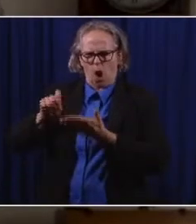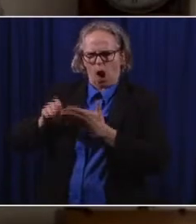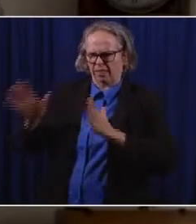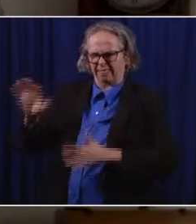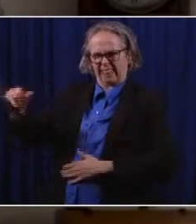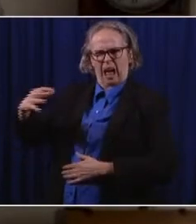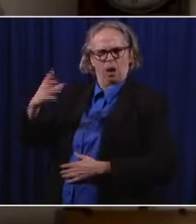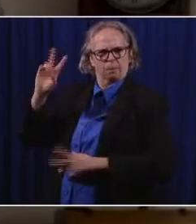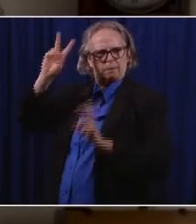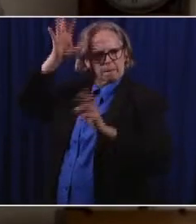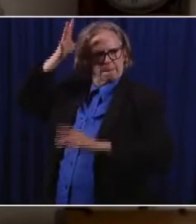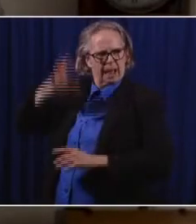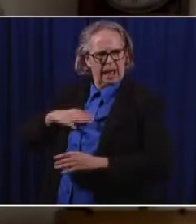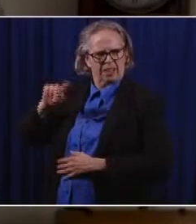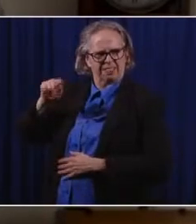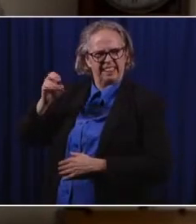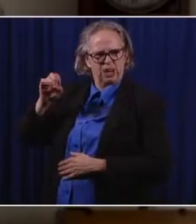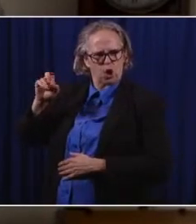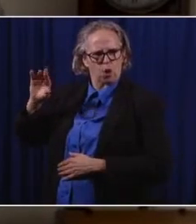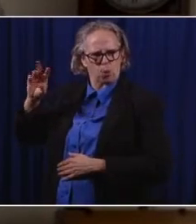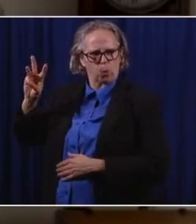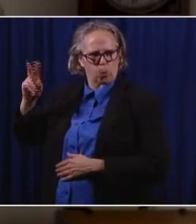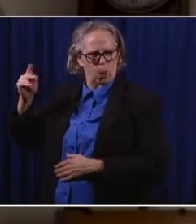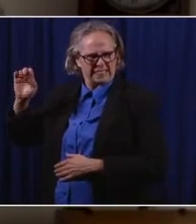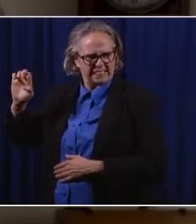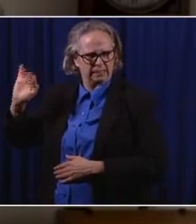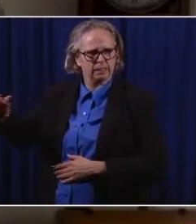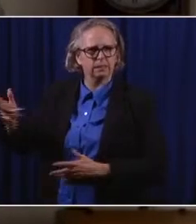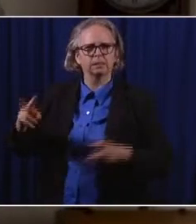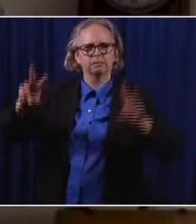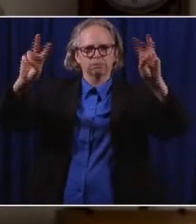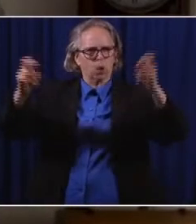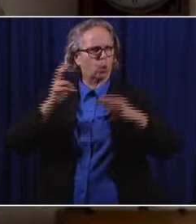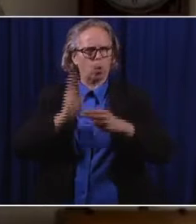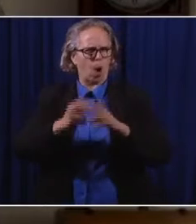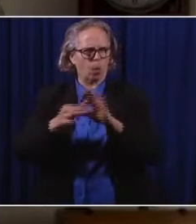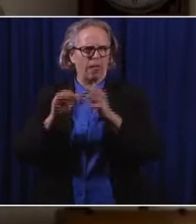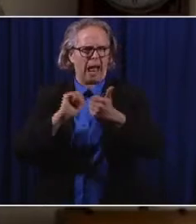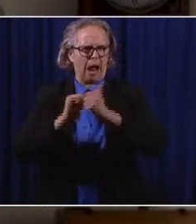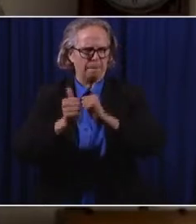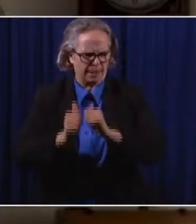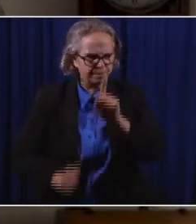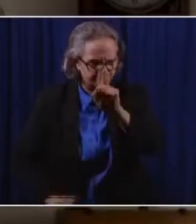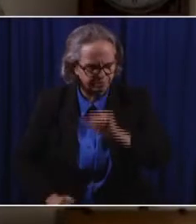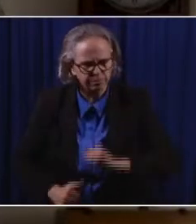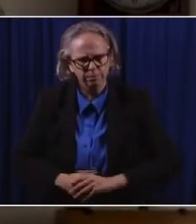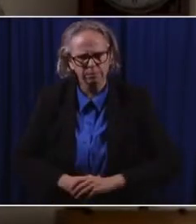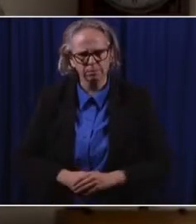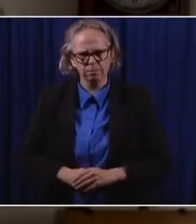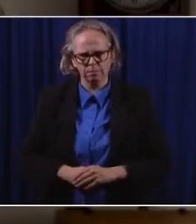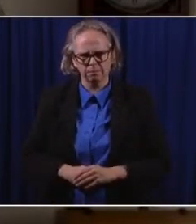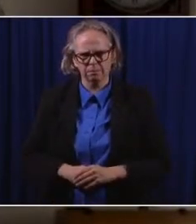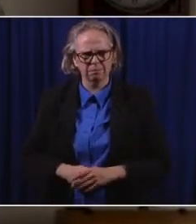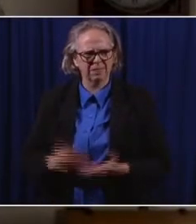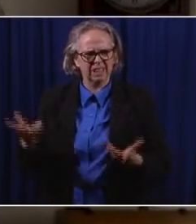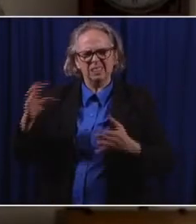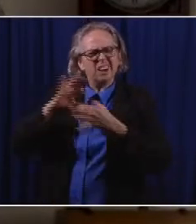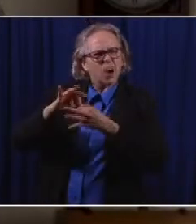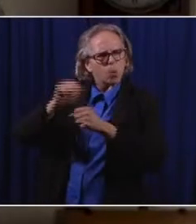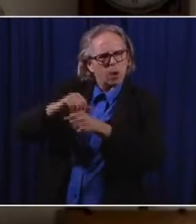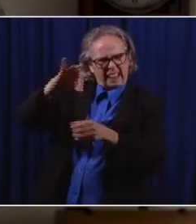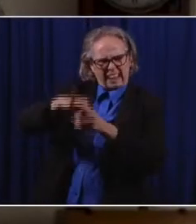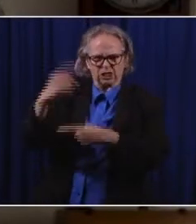the campaign and campaign ending. All of this is and talking about Election Day. All of this is